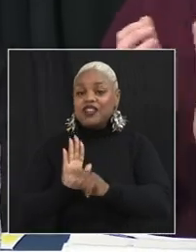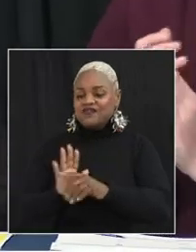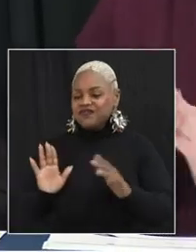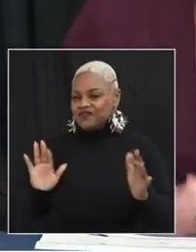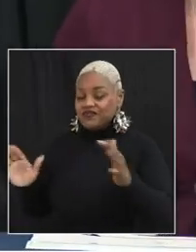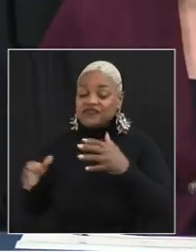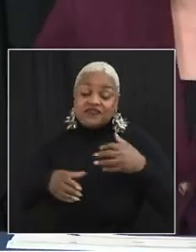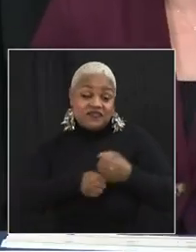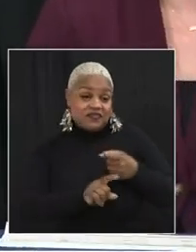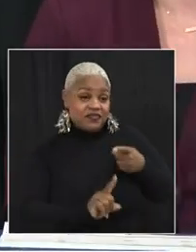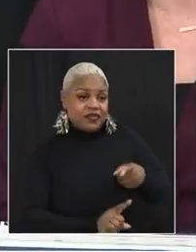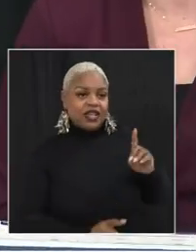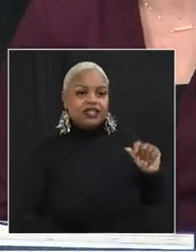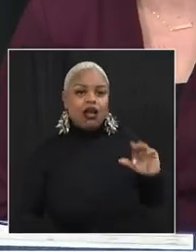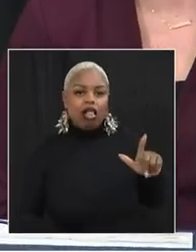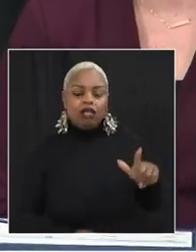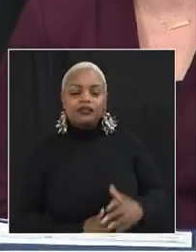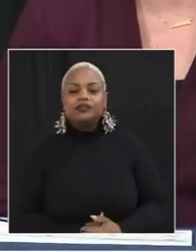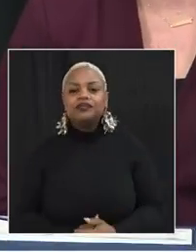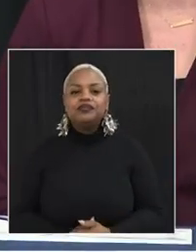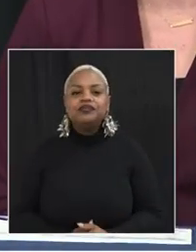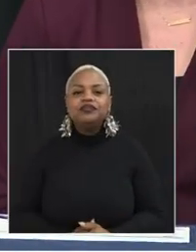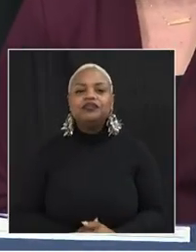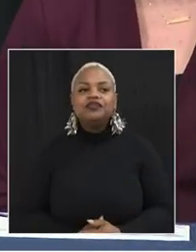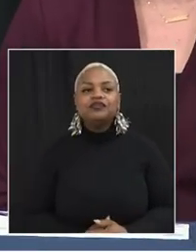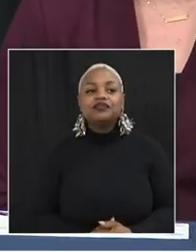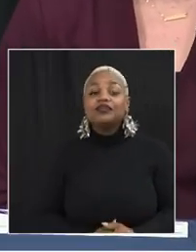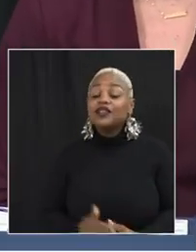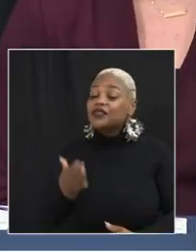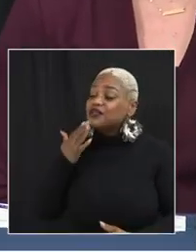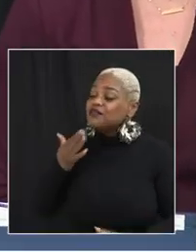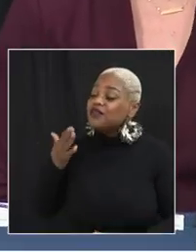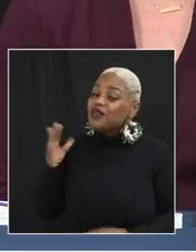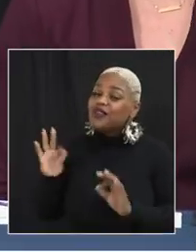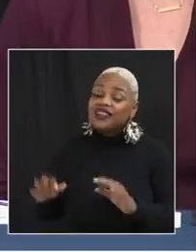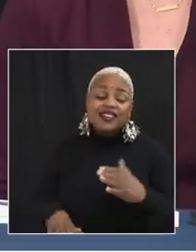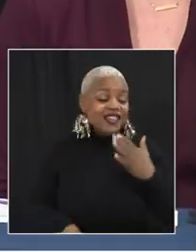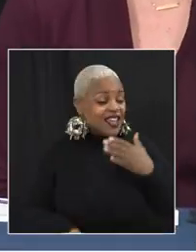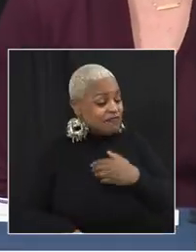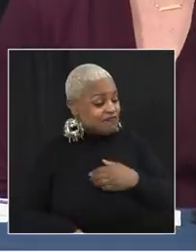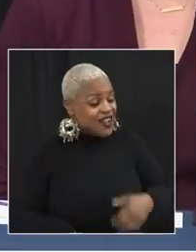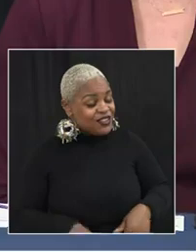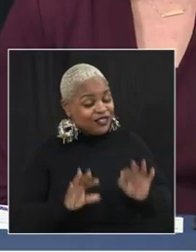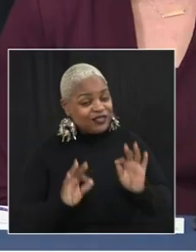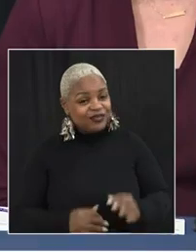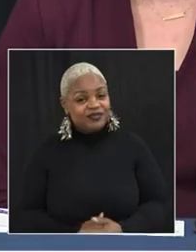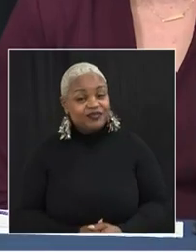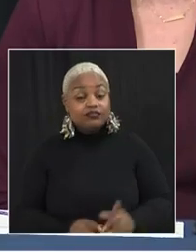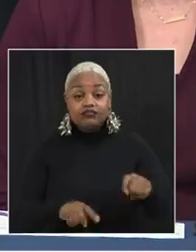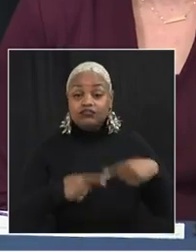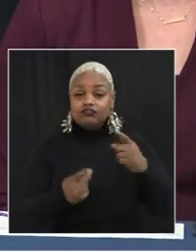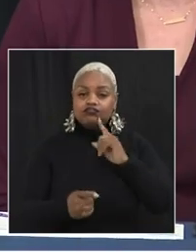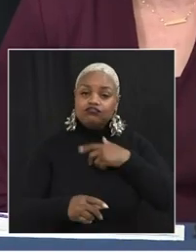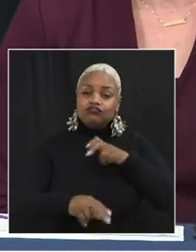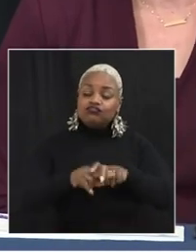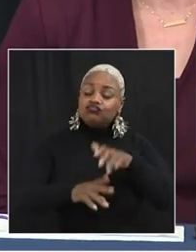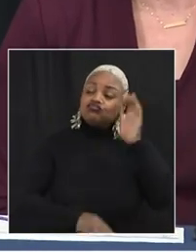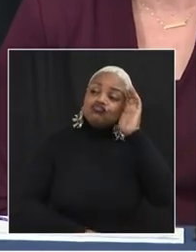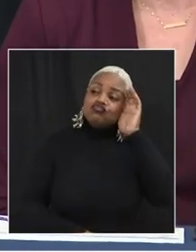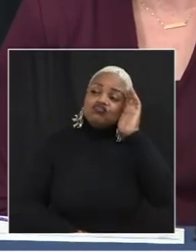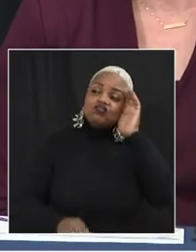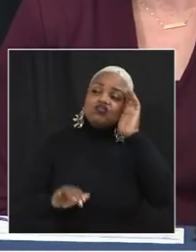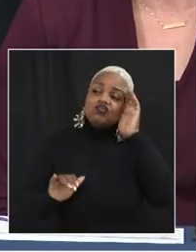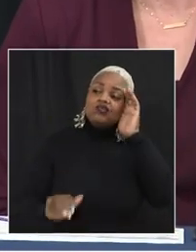Good morning, everyone, and thank you, Mayor, for that introduction. I was sitting here listening and reflecting, and many of you